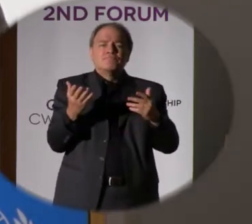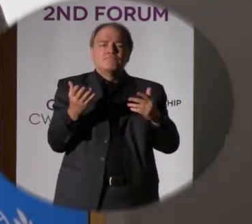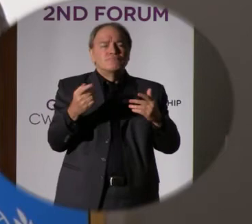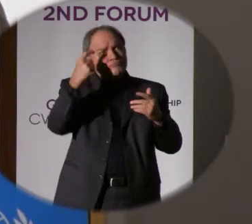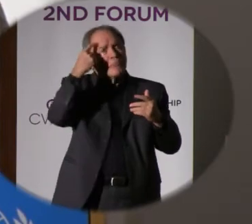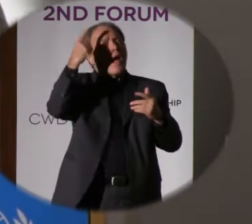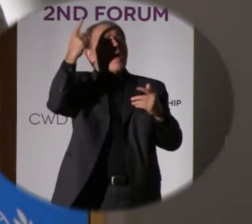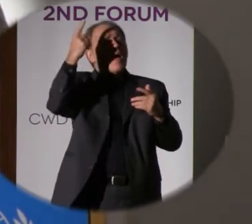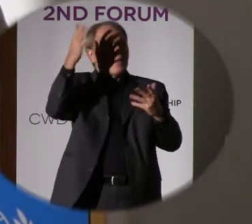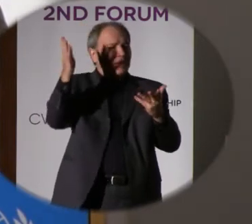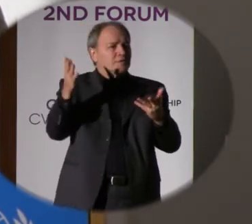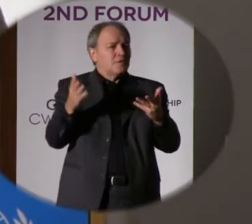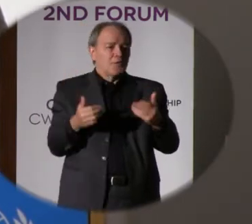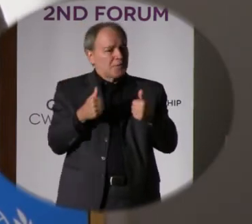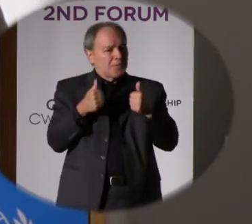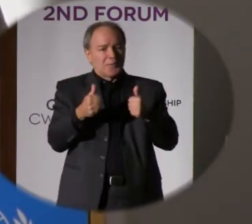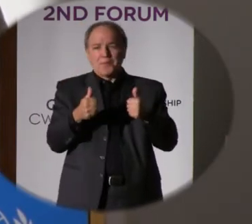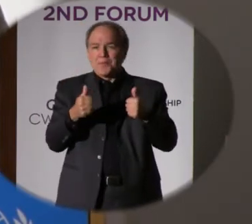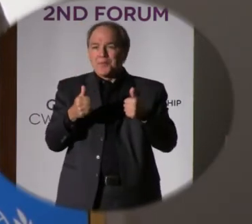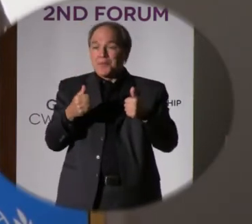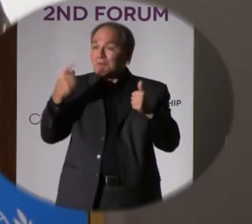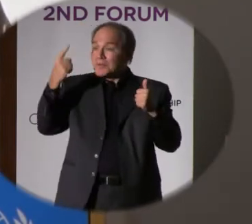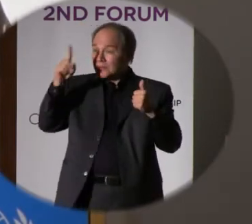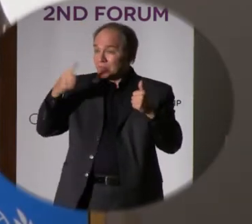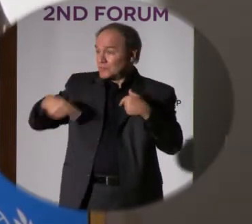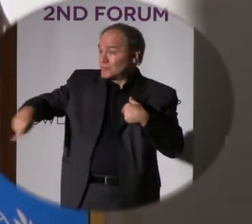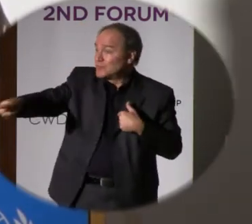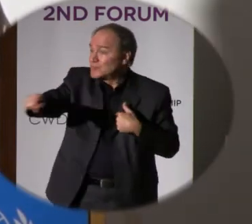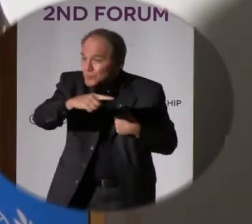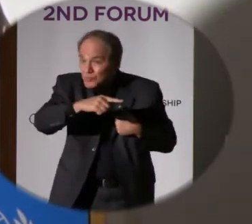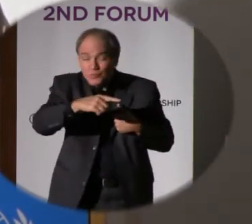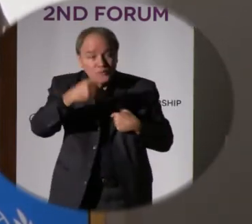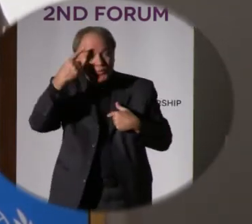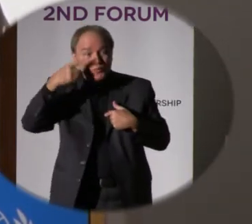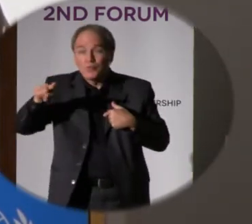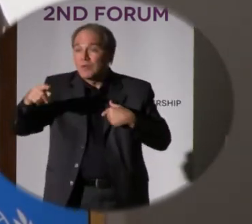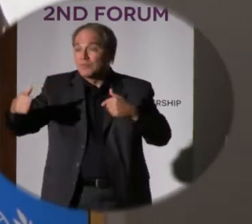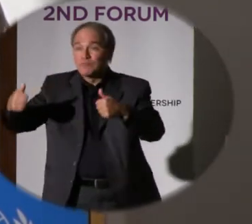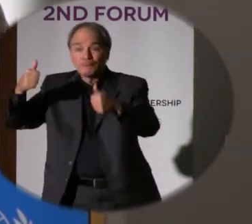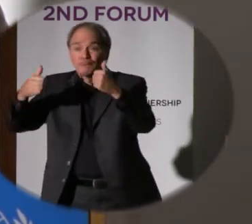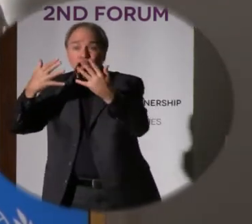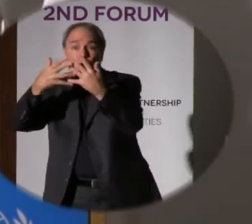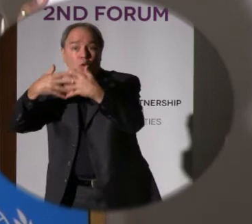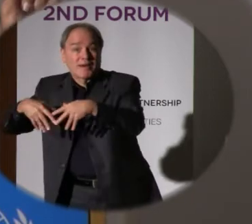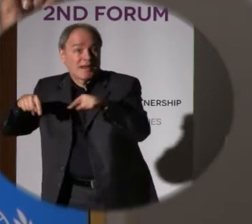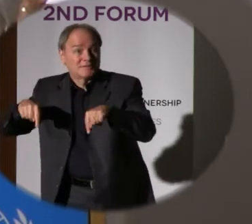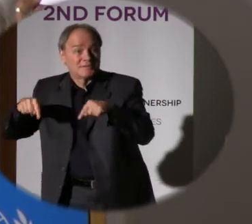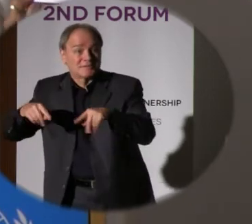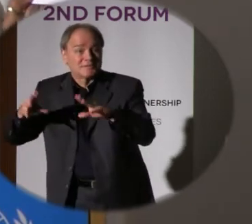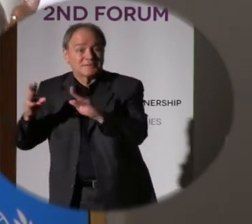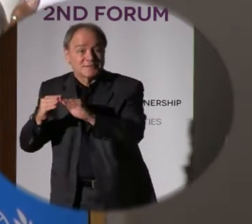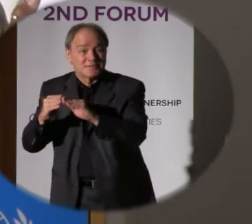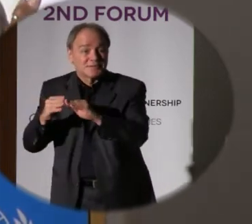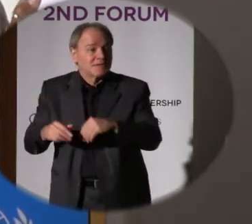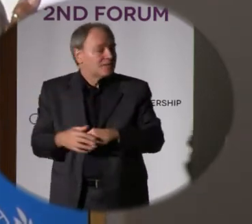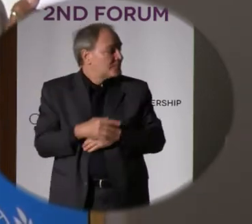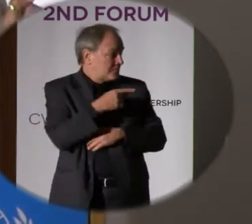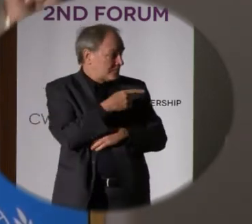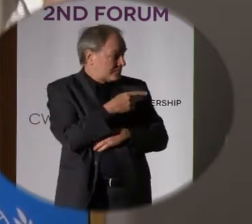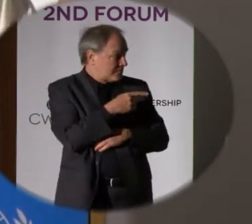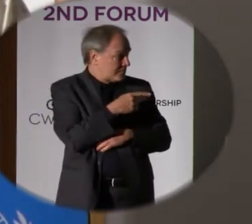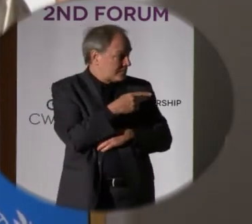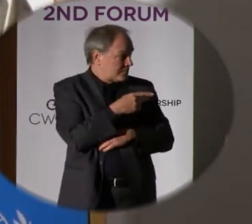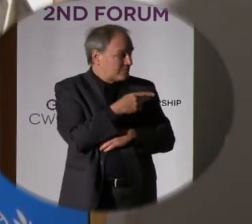the organizers and the participants. We'd like for you to use these cards to jot down